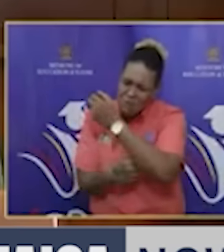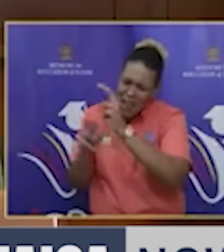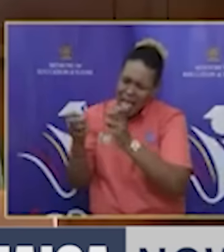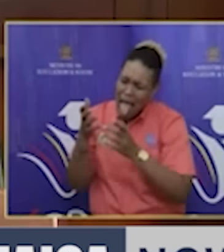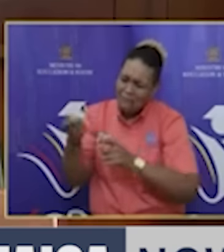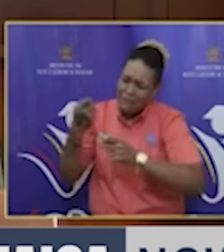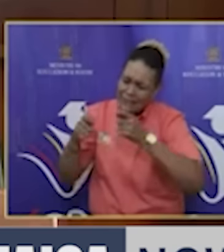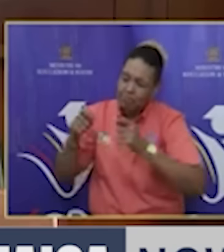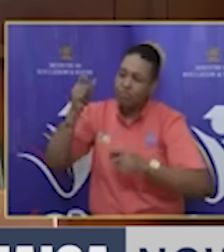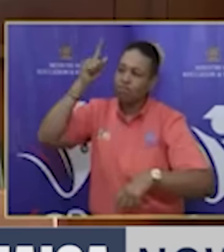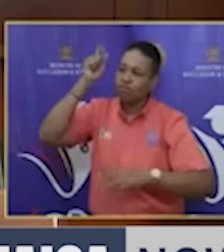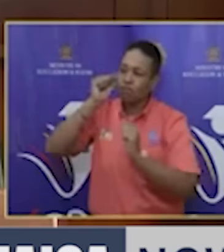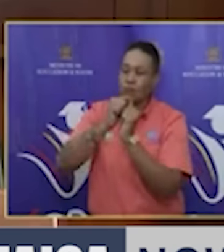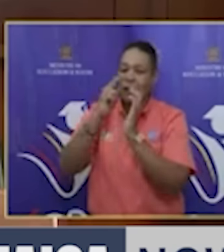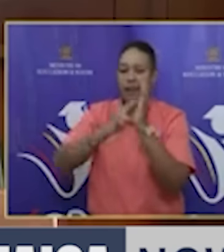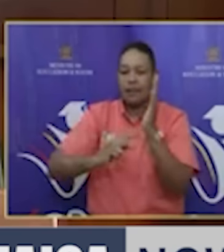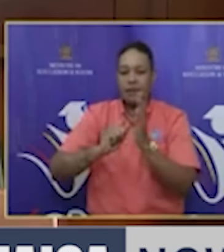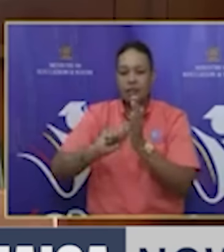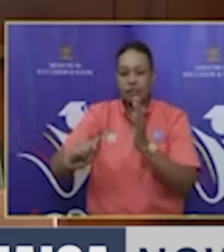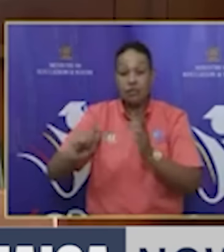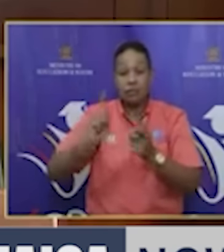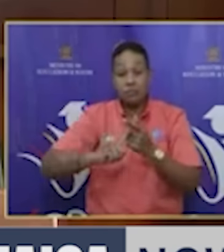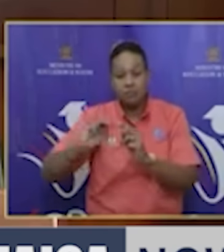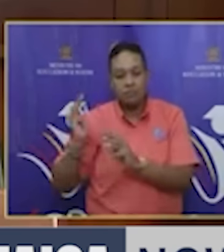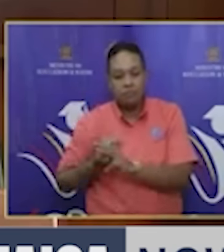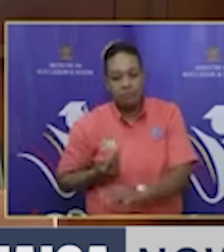issues with literacy and numeracy.